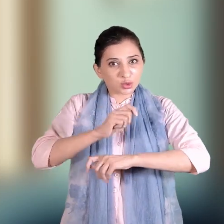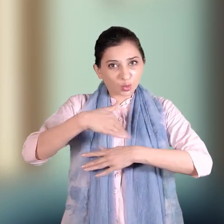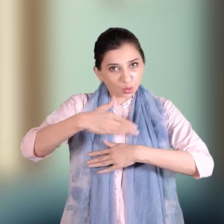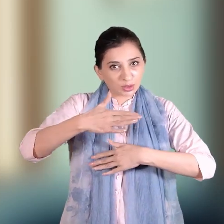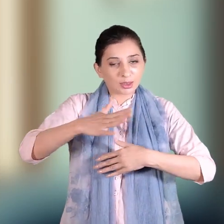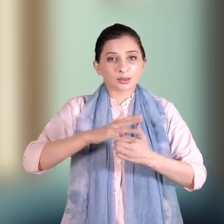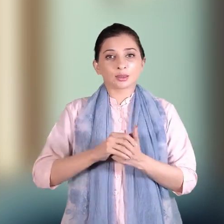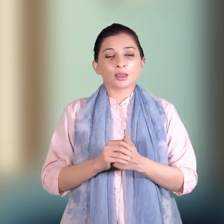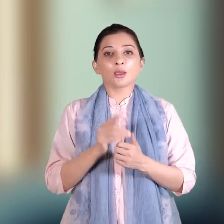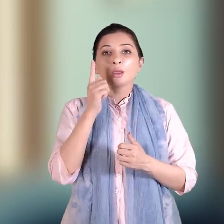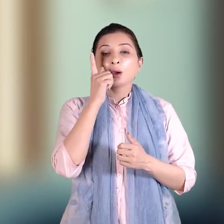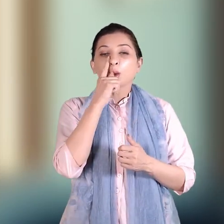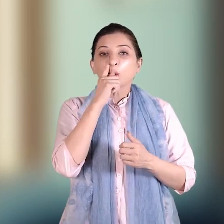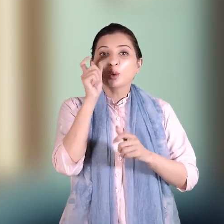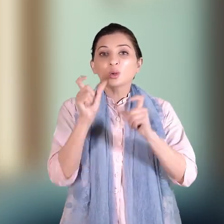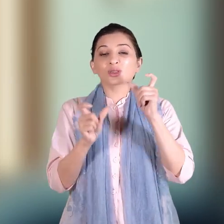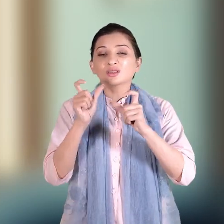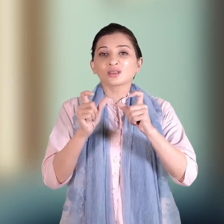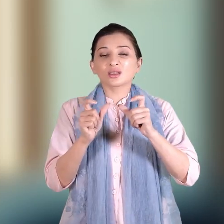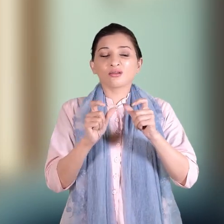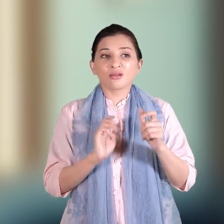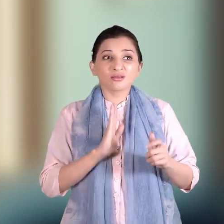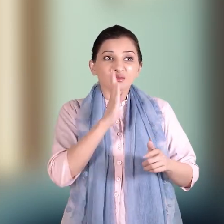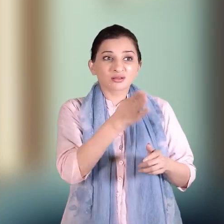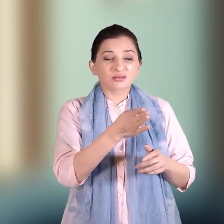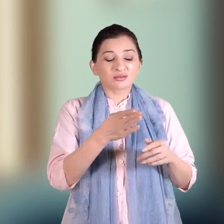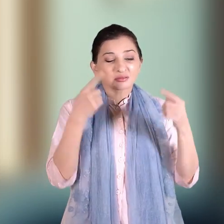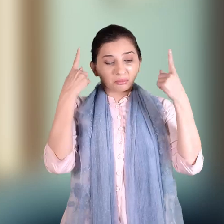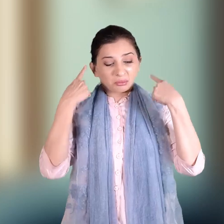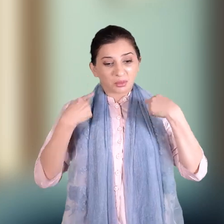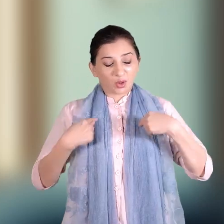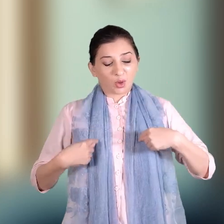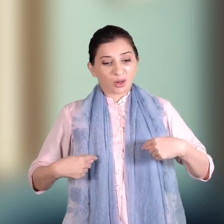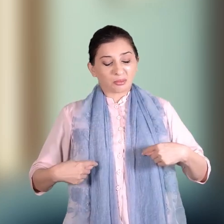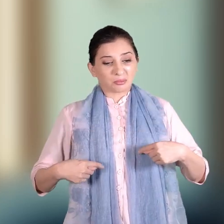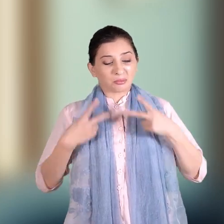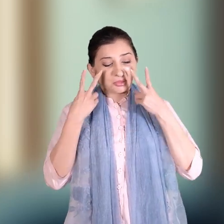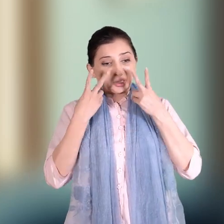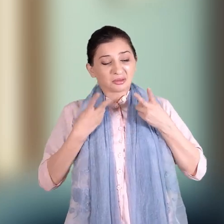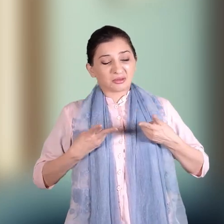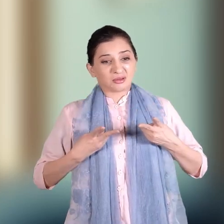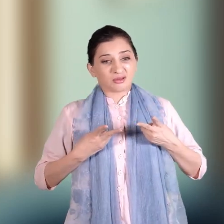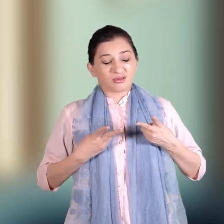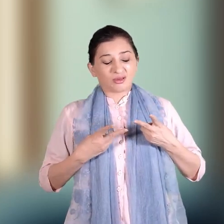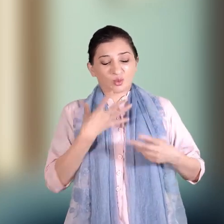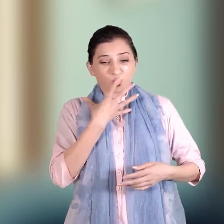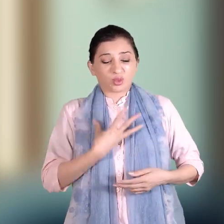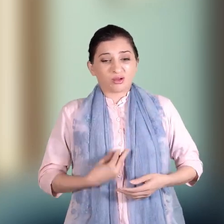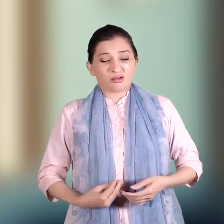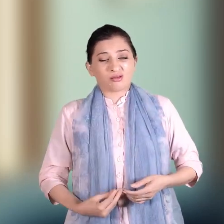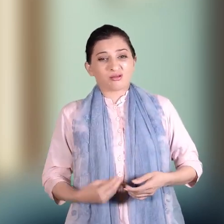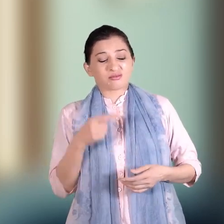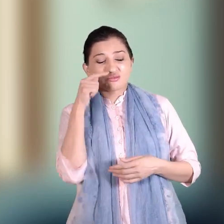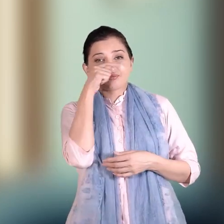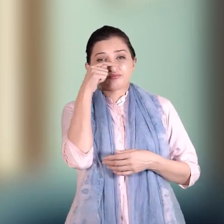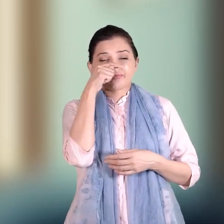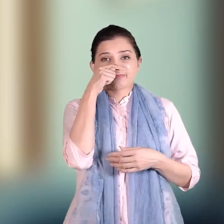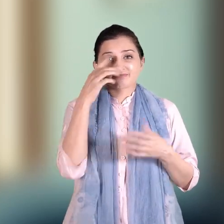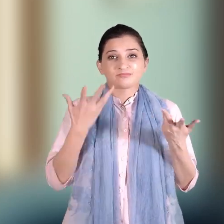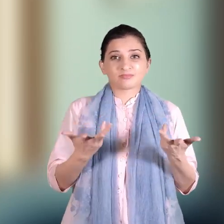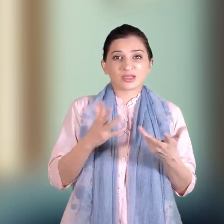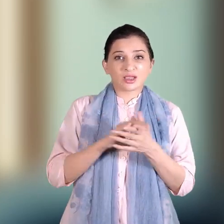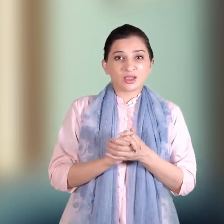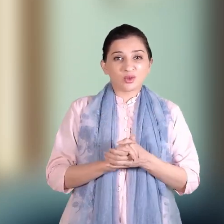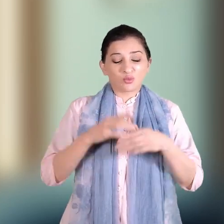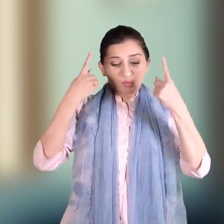of women, they complain about how they look at their bodies now. They feel disgusted, they feel